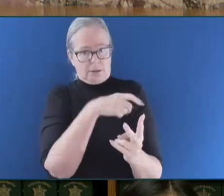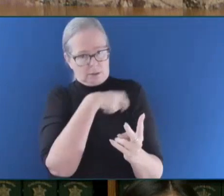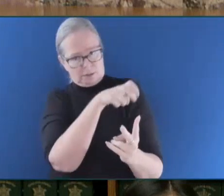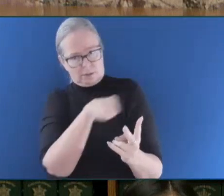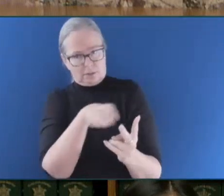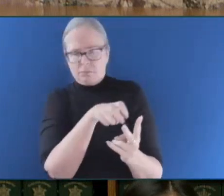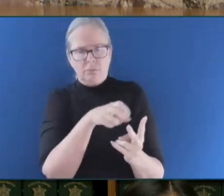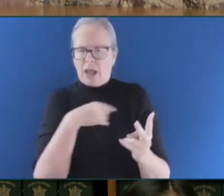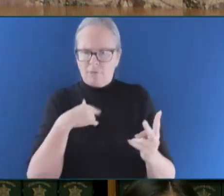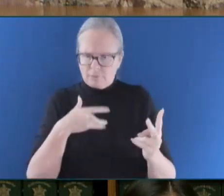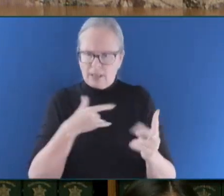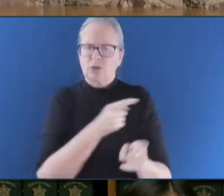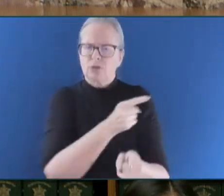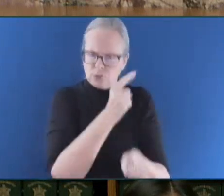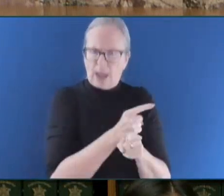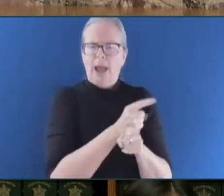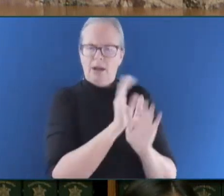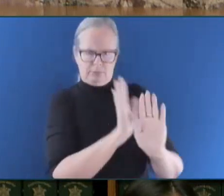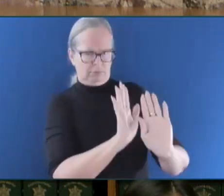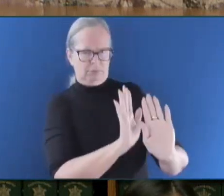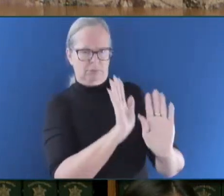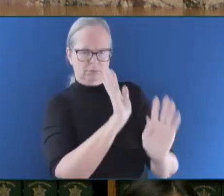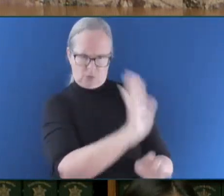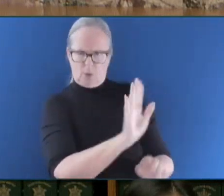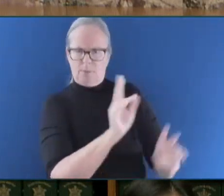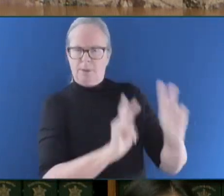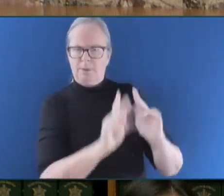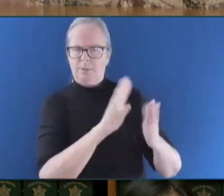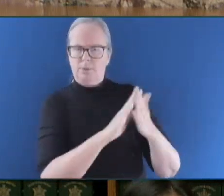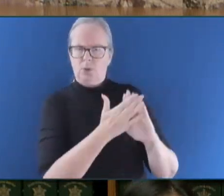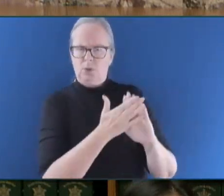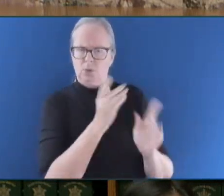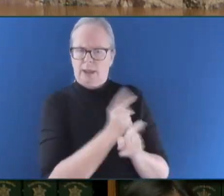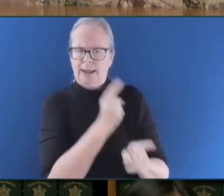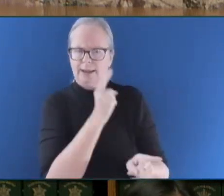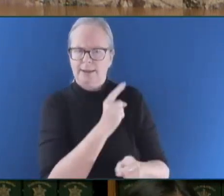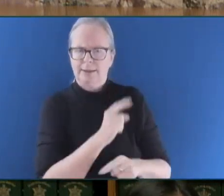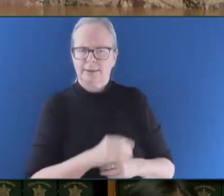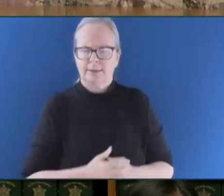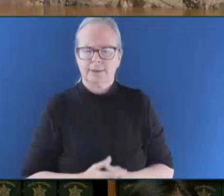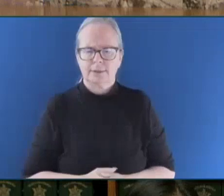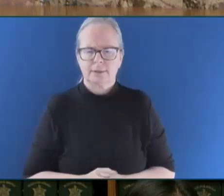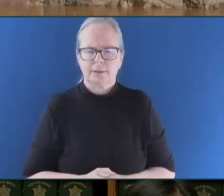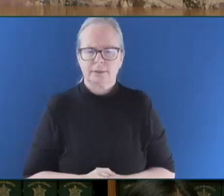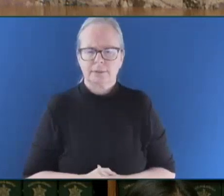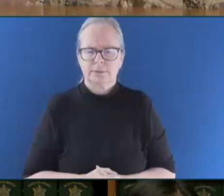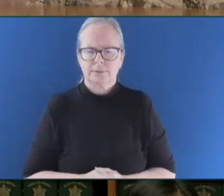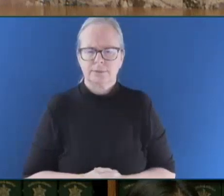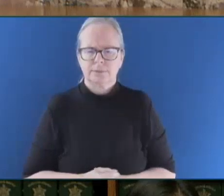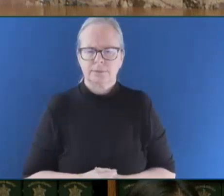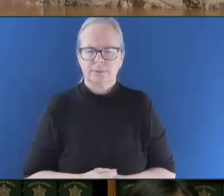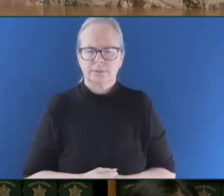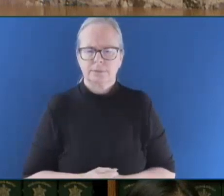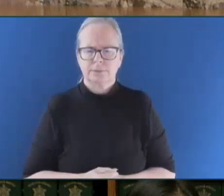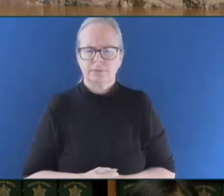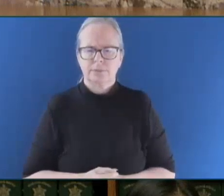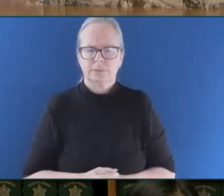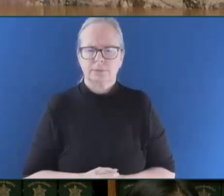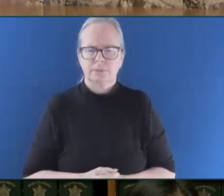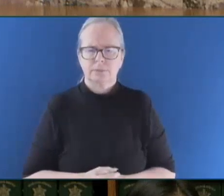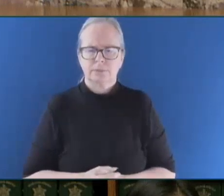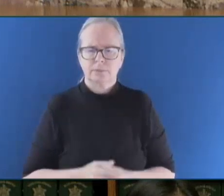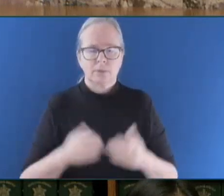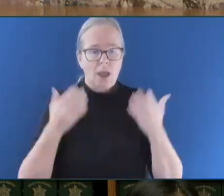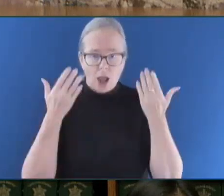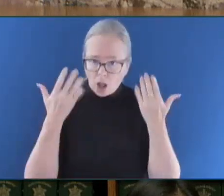And, Honourable Speaker, as I said and repeat again, that member